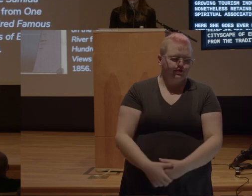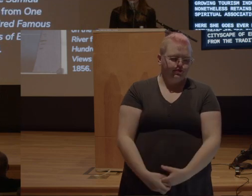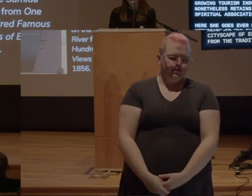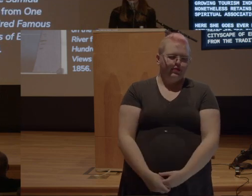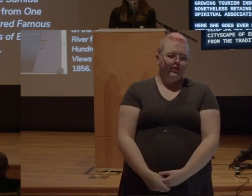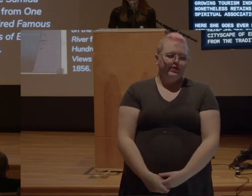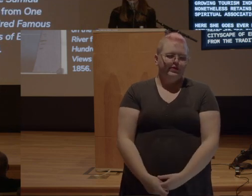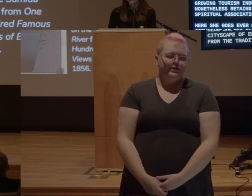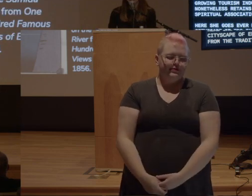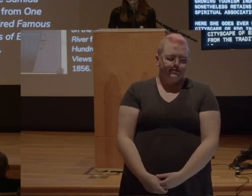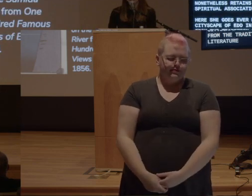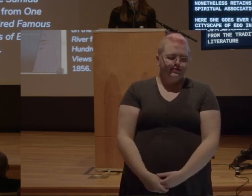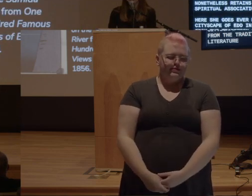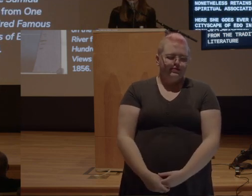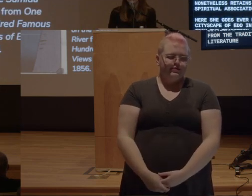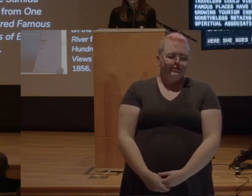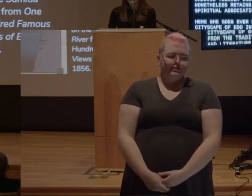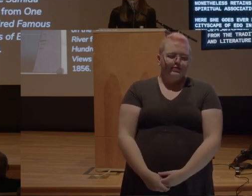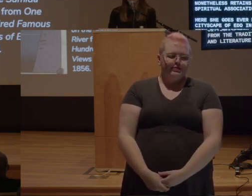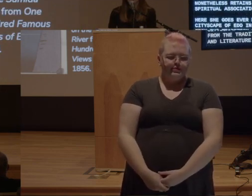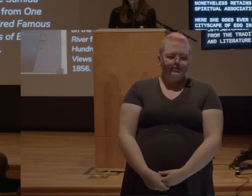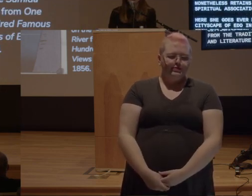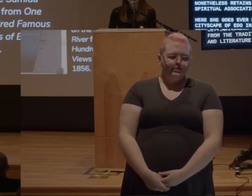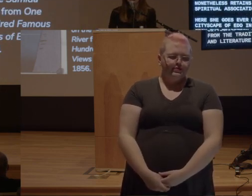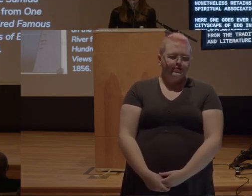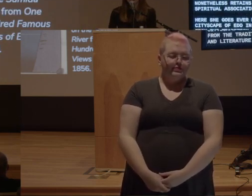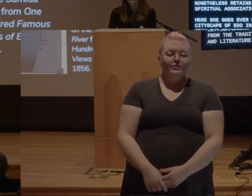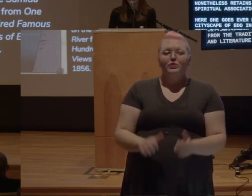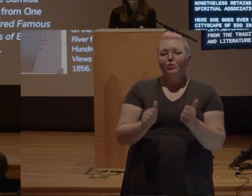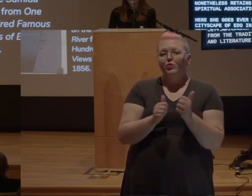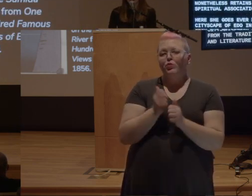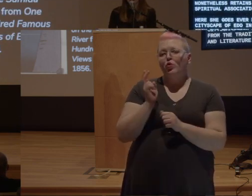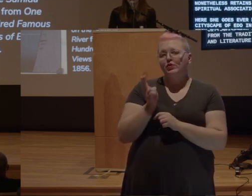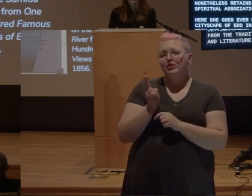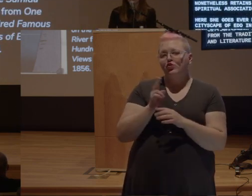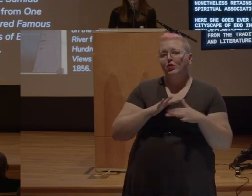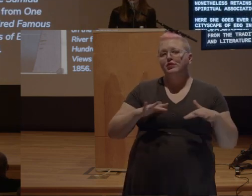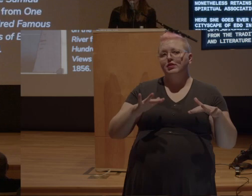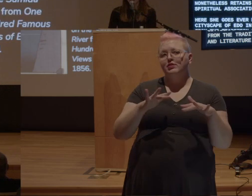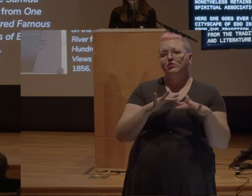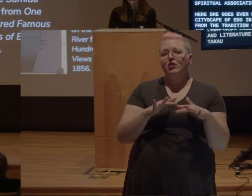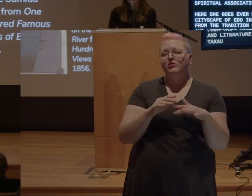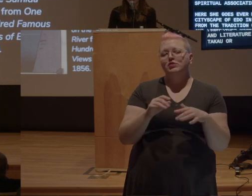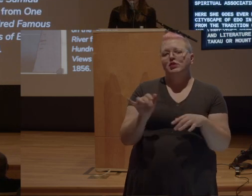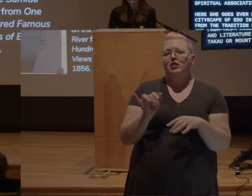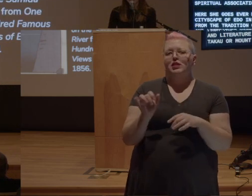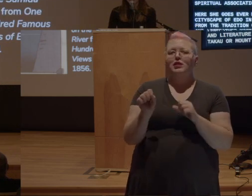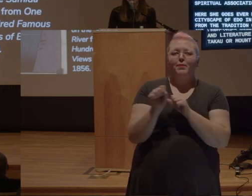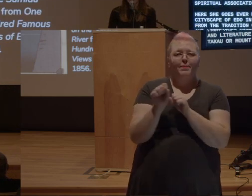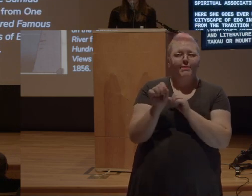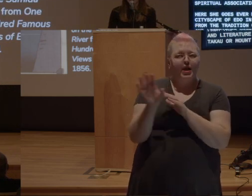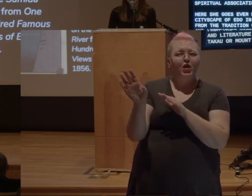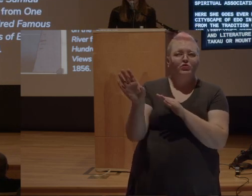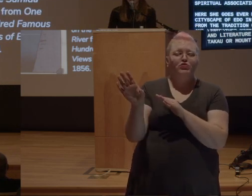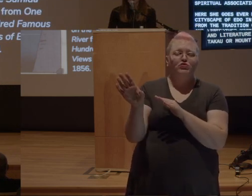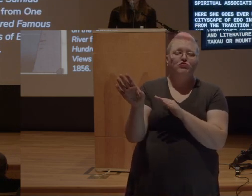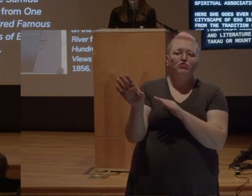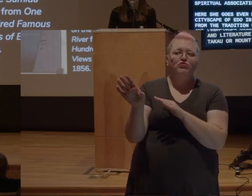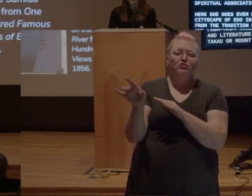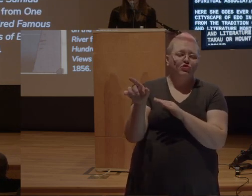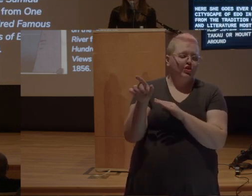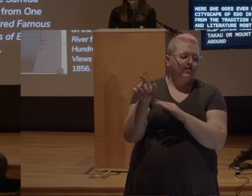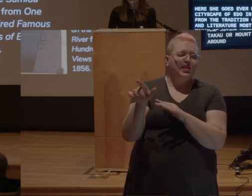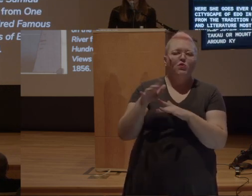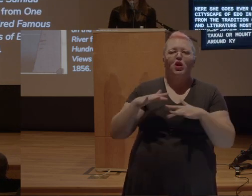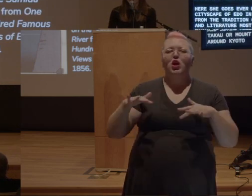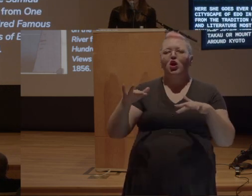Japanese art and literature. Most historic places like Mount Takao or Mount Hida were found in the landscape around